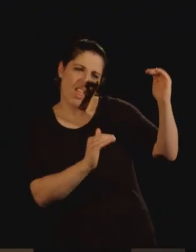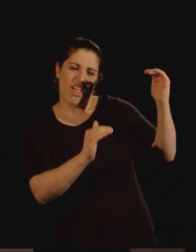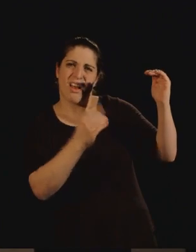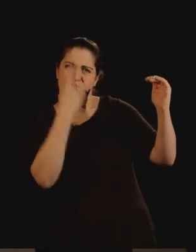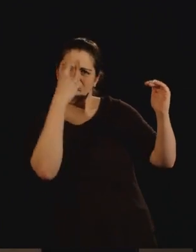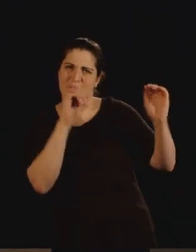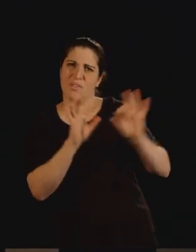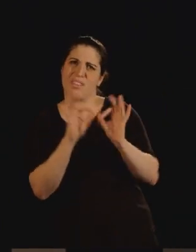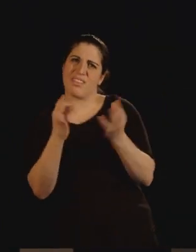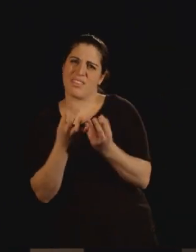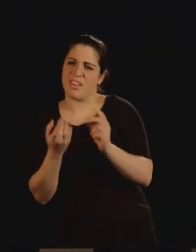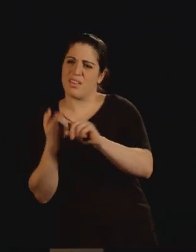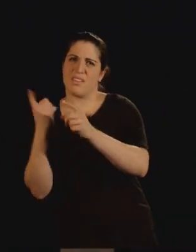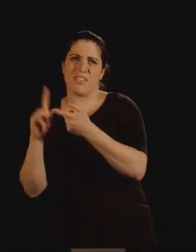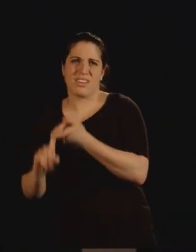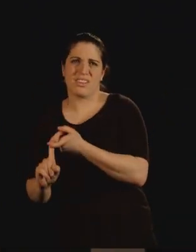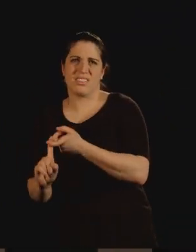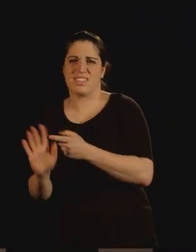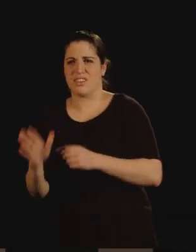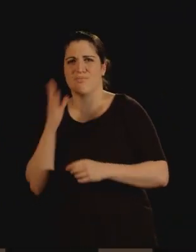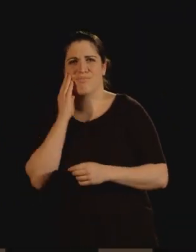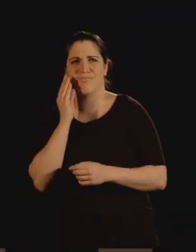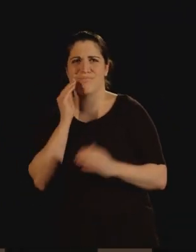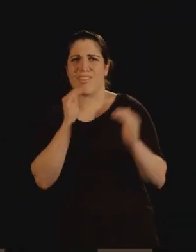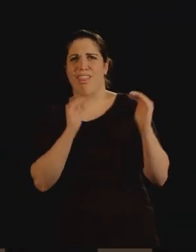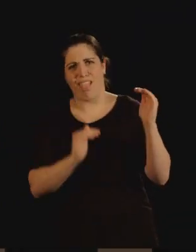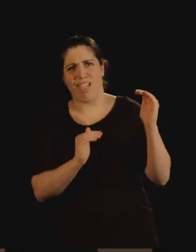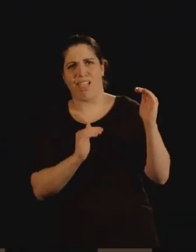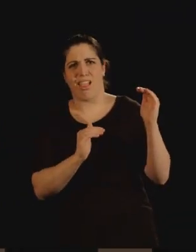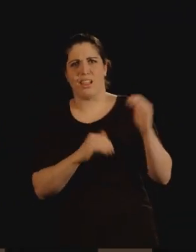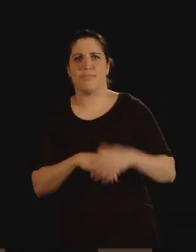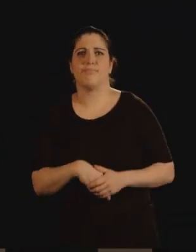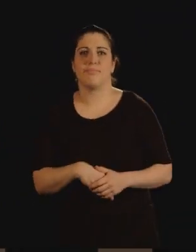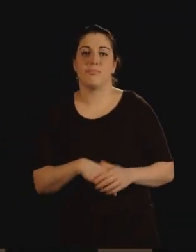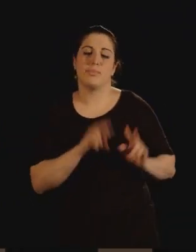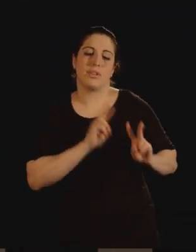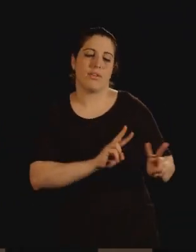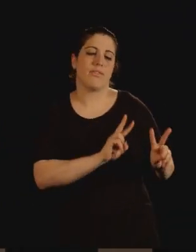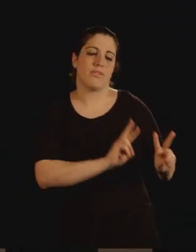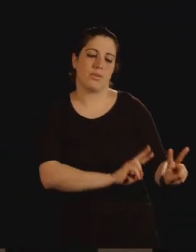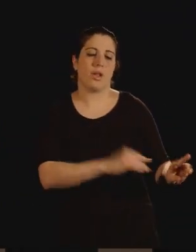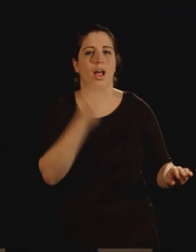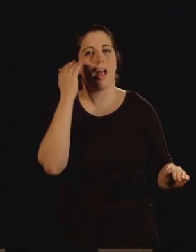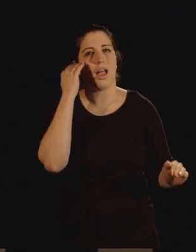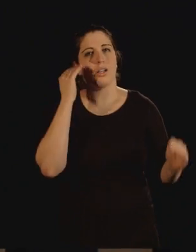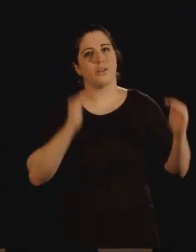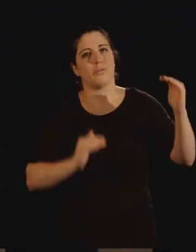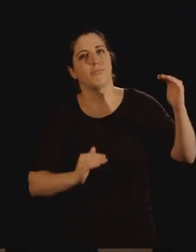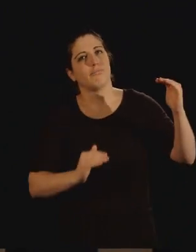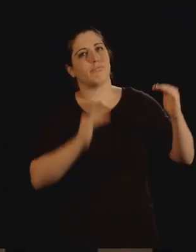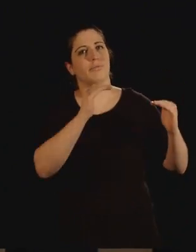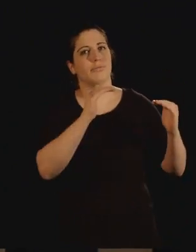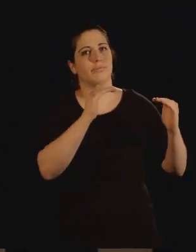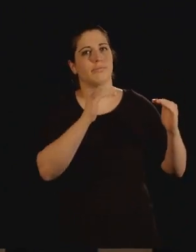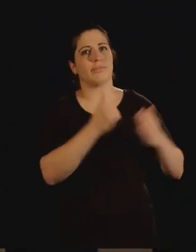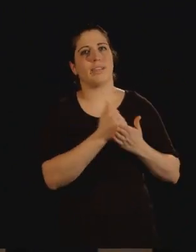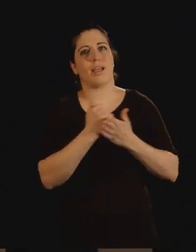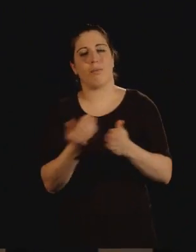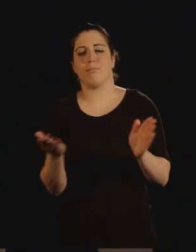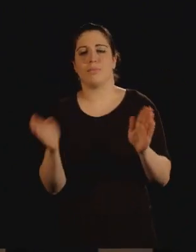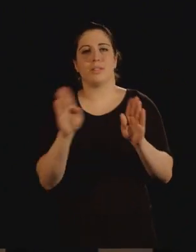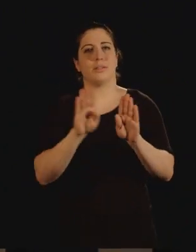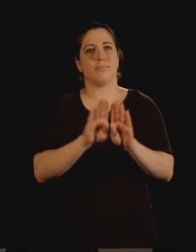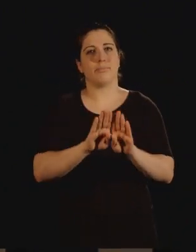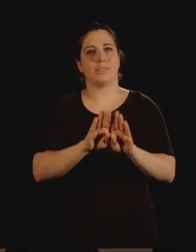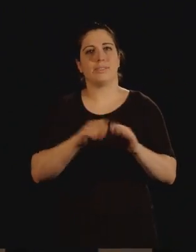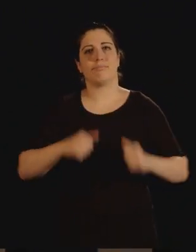mourners. But on this day, I truly felt that I had helped those left behind complete the cycle of life, the way